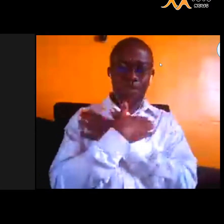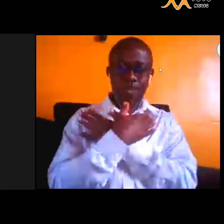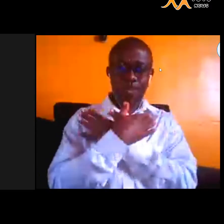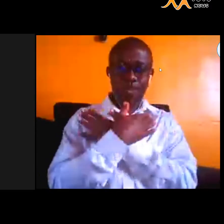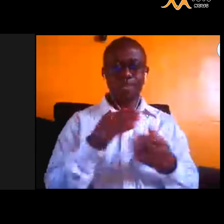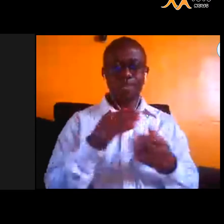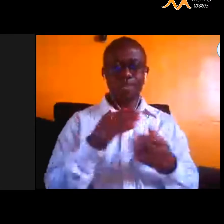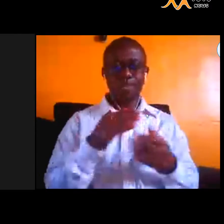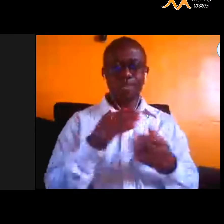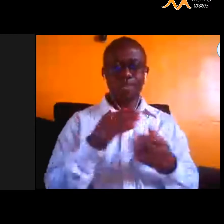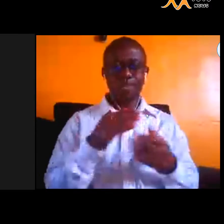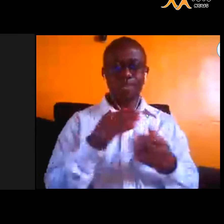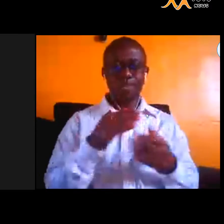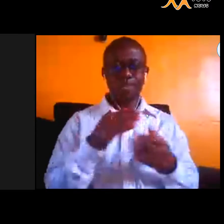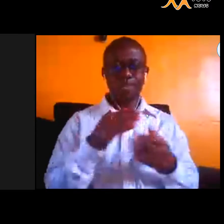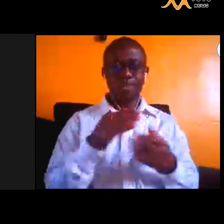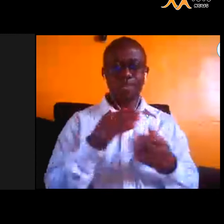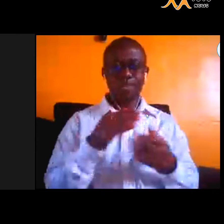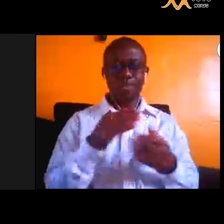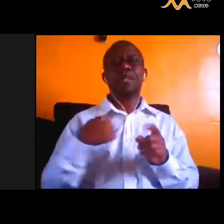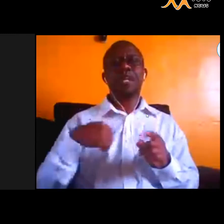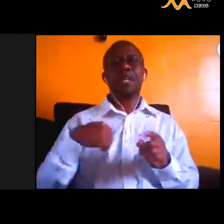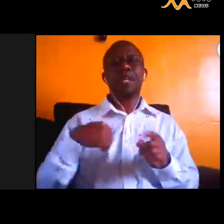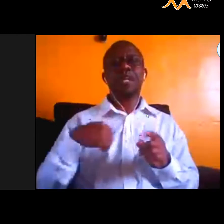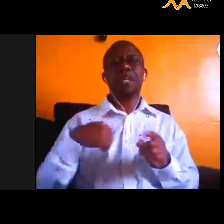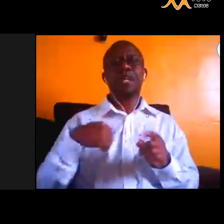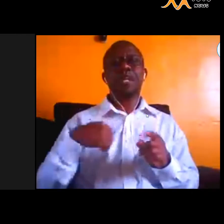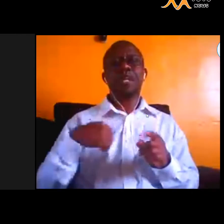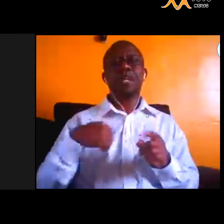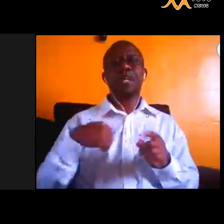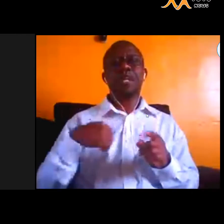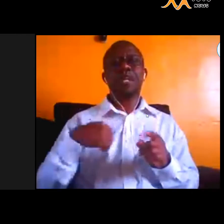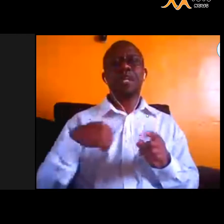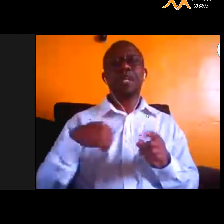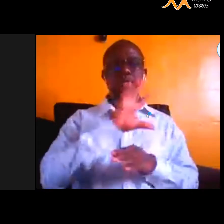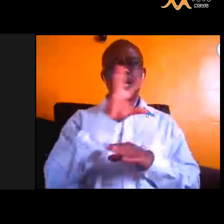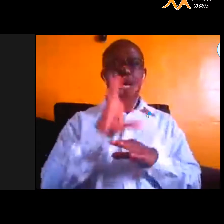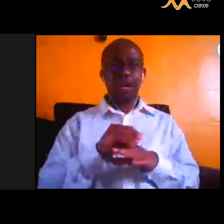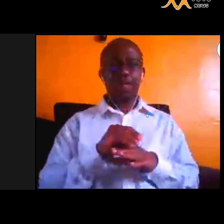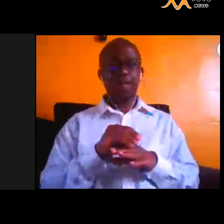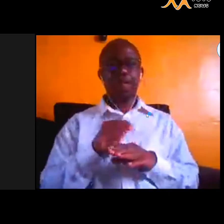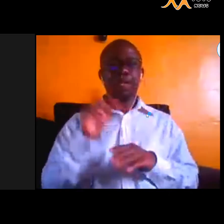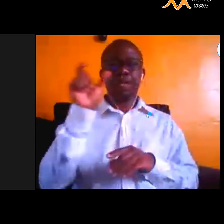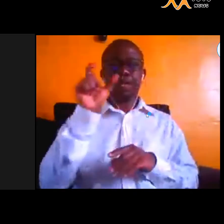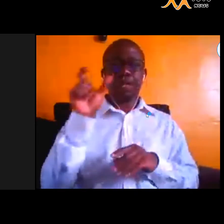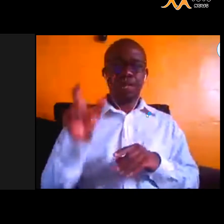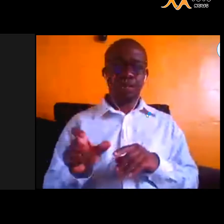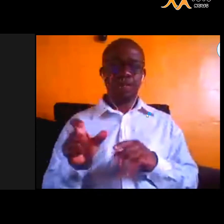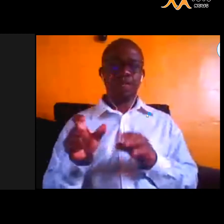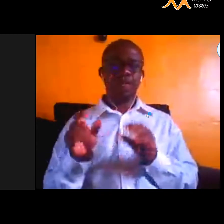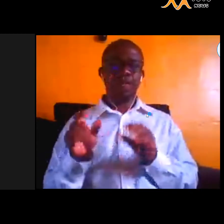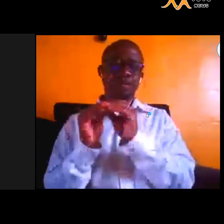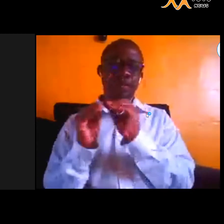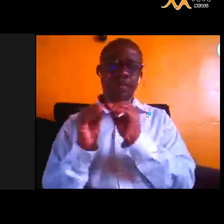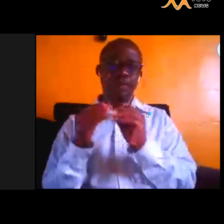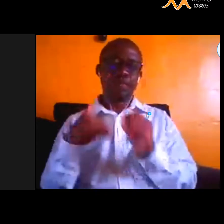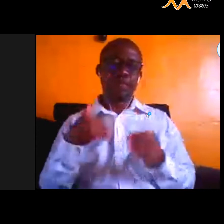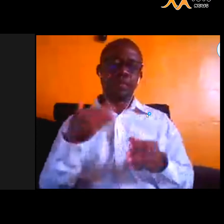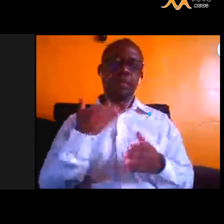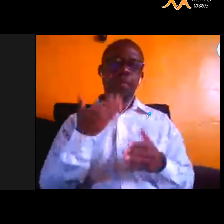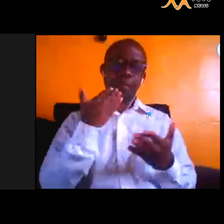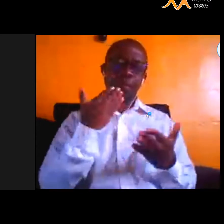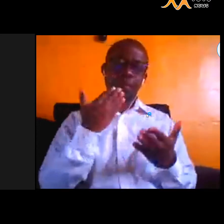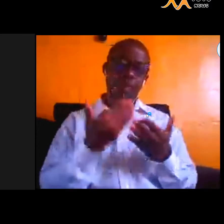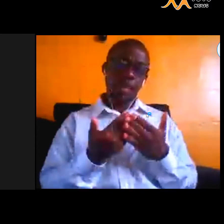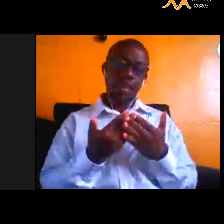conclude the Eastern African regional convening. And I think I want to thank our